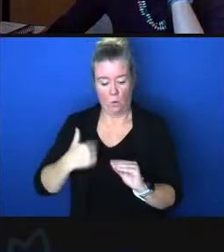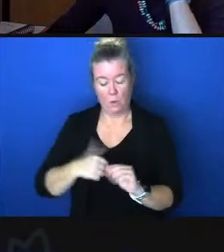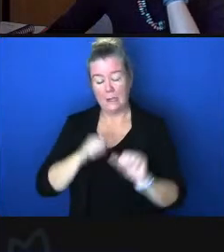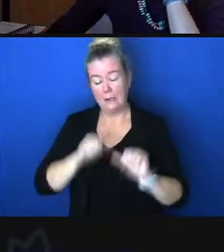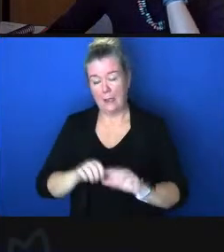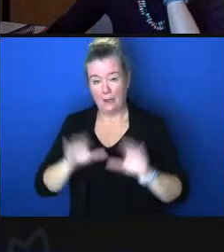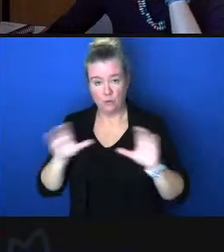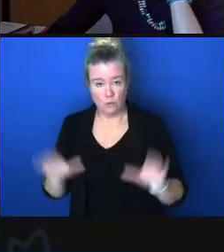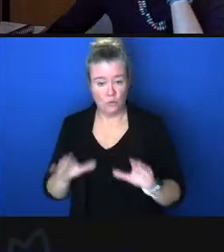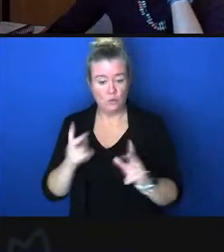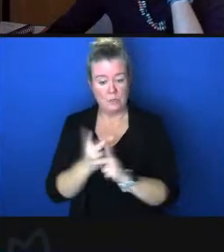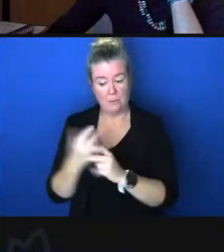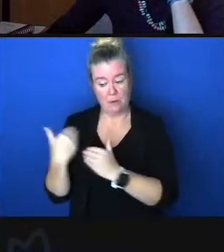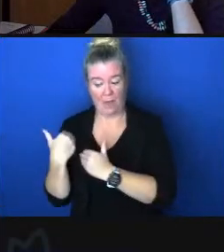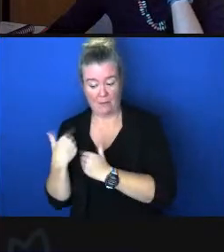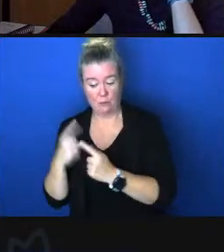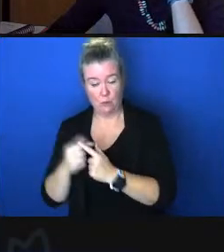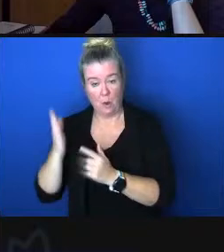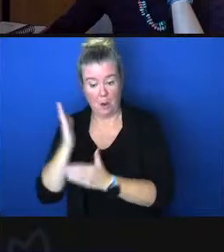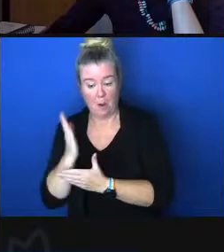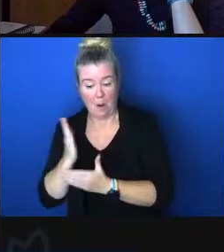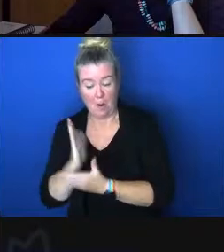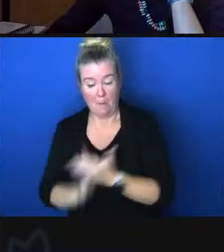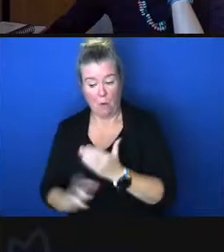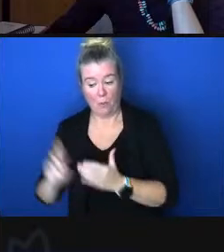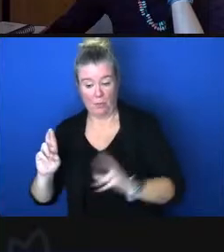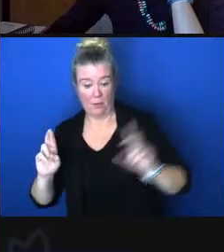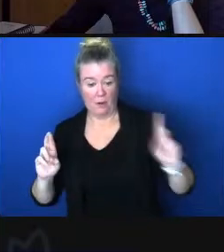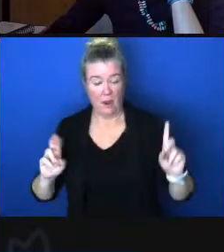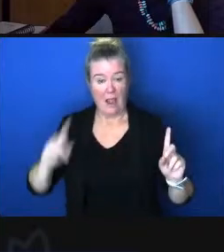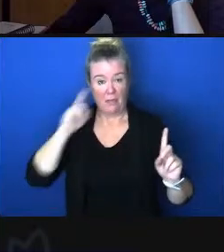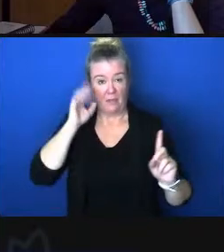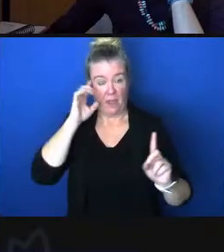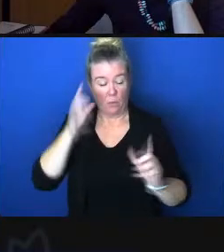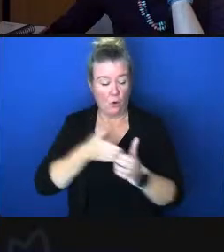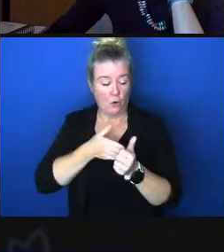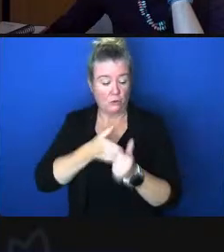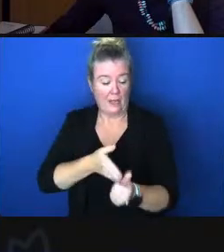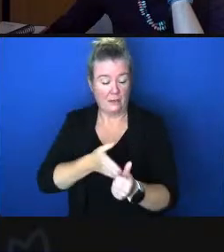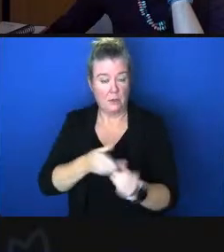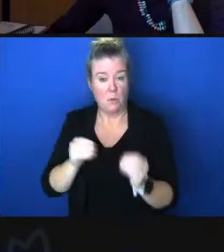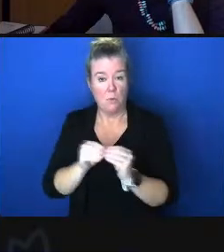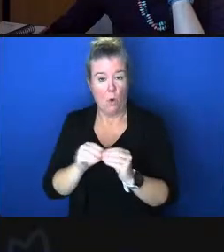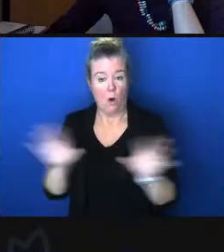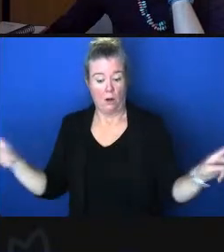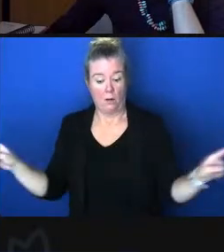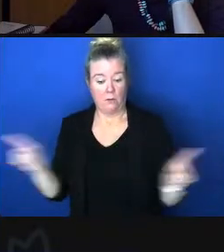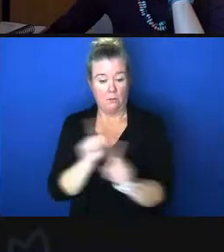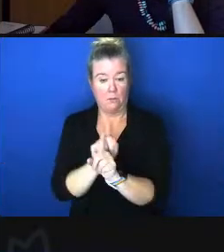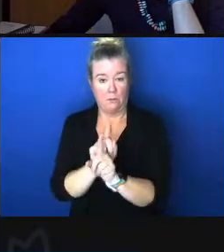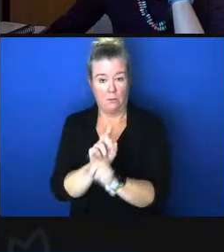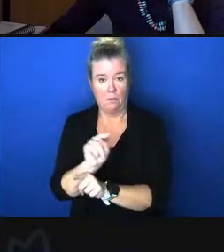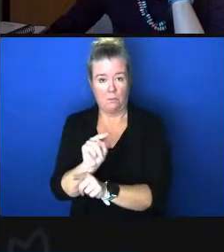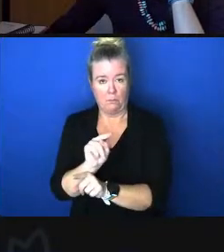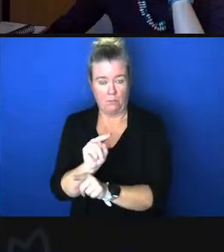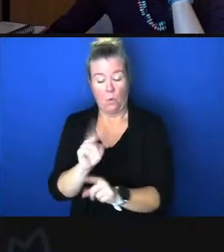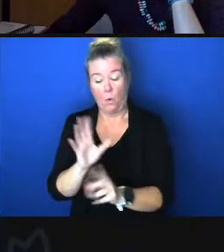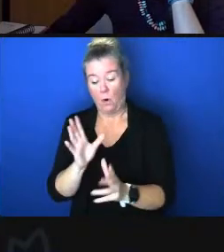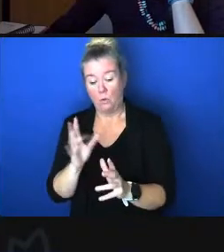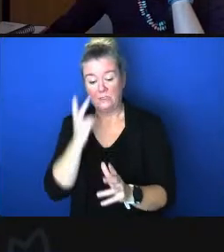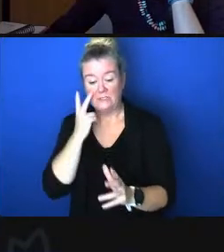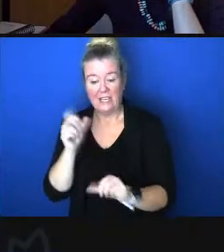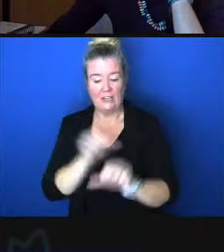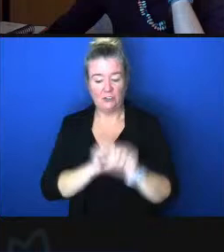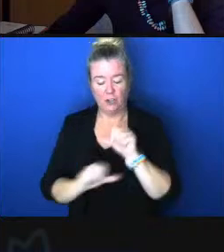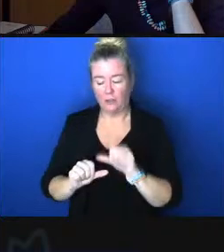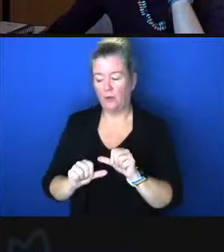to both sides of the aisle, I would hope that that would lend itself to more bipartisanship, or at least that we're seeing each other